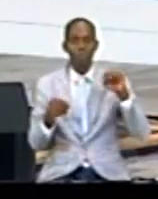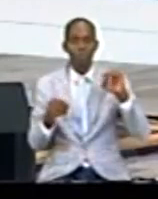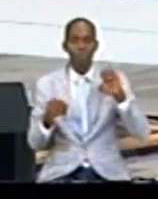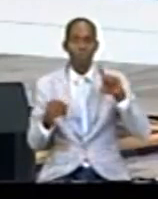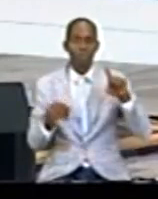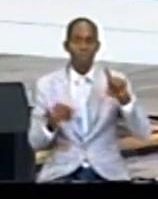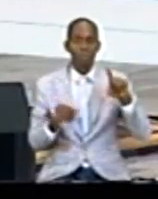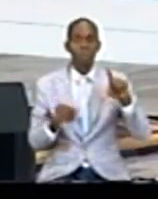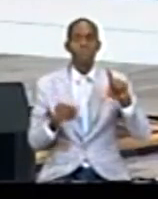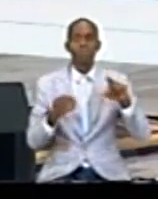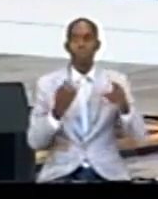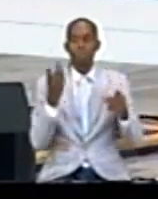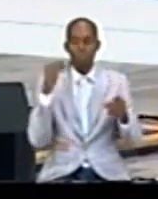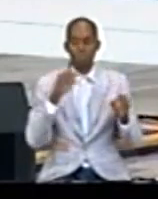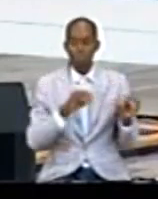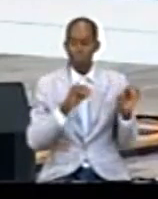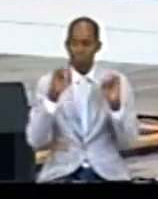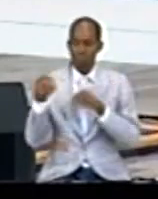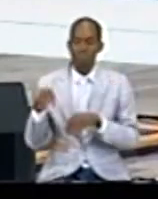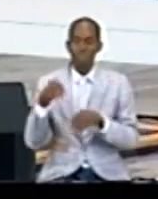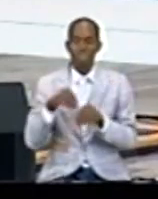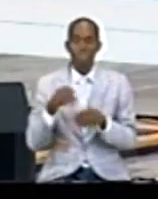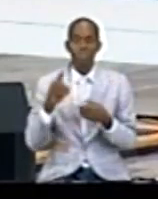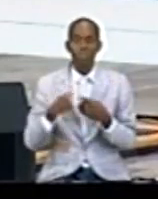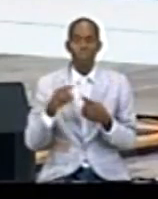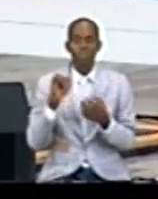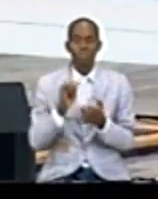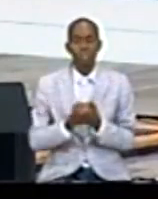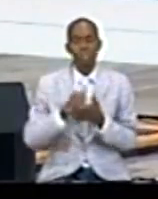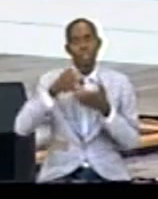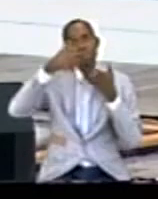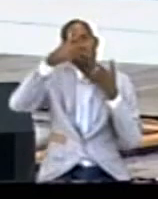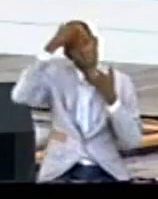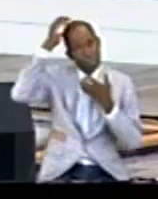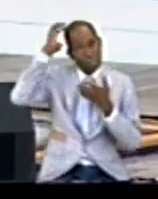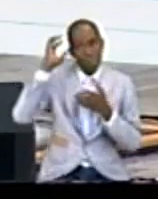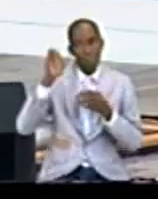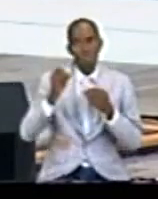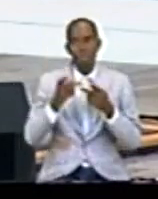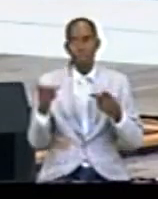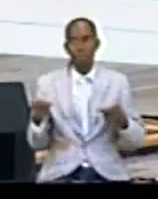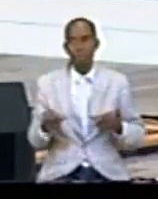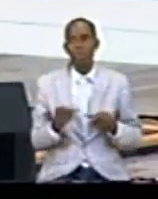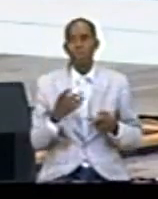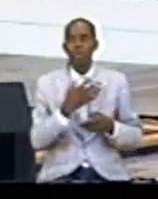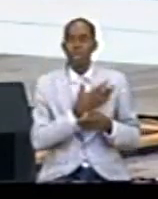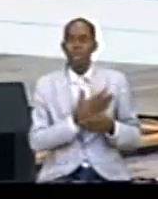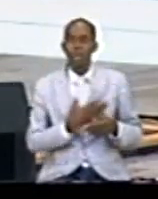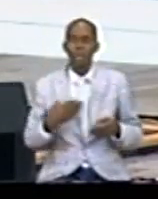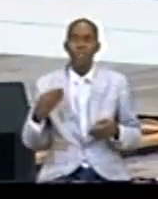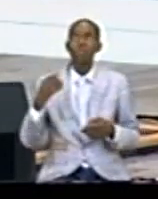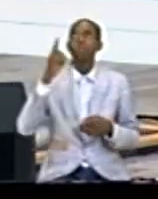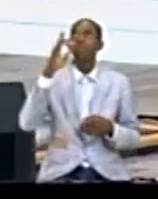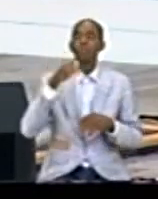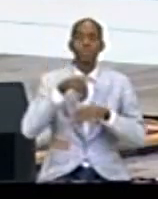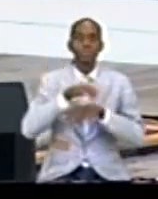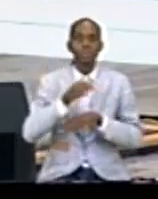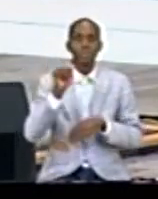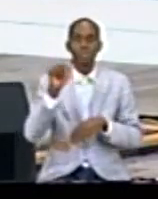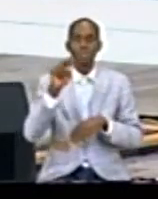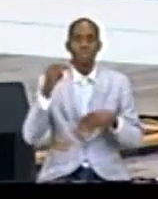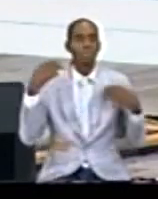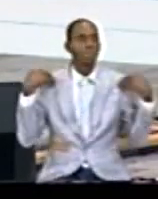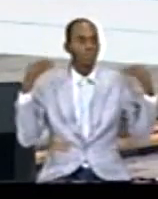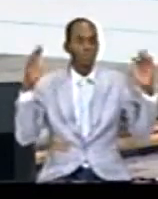when he was thrown into the lion's den, and God sent an angel